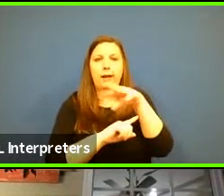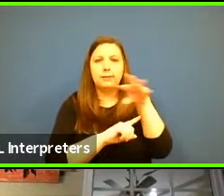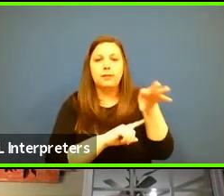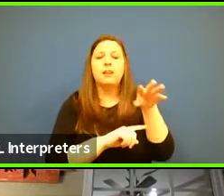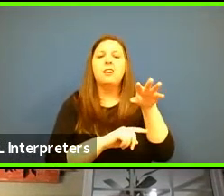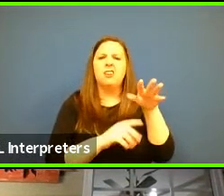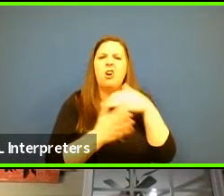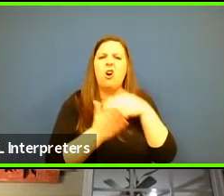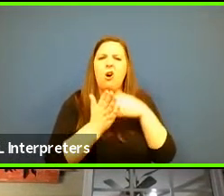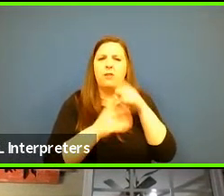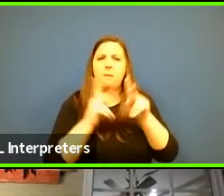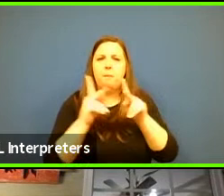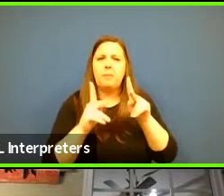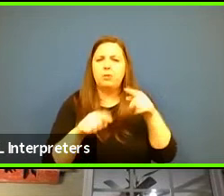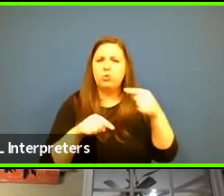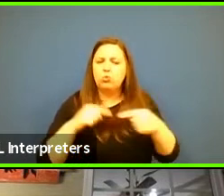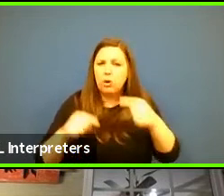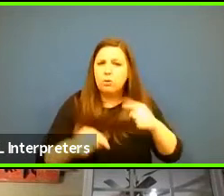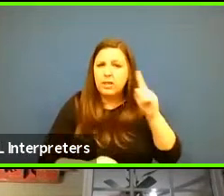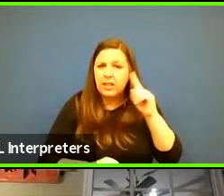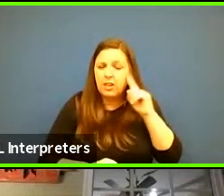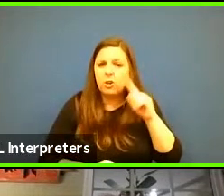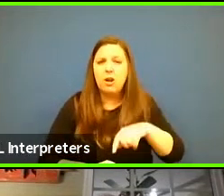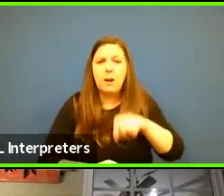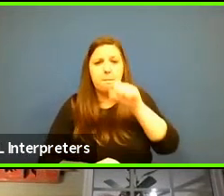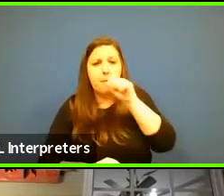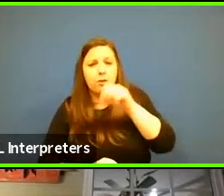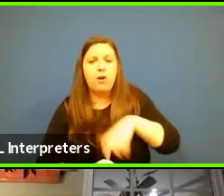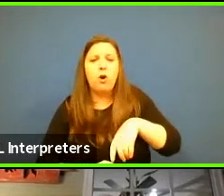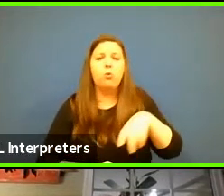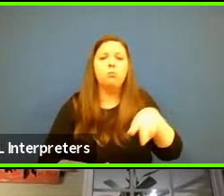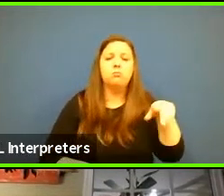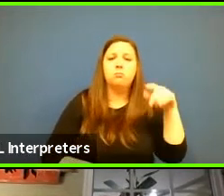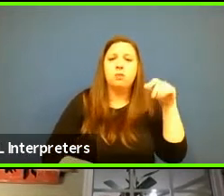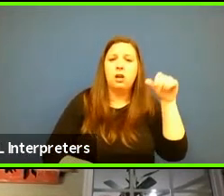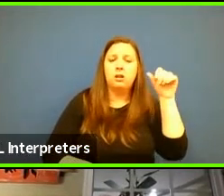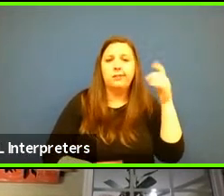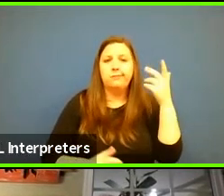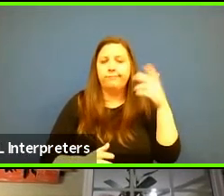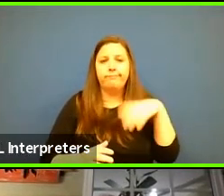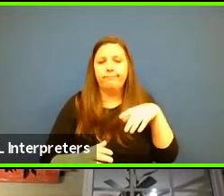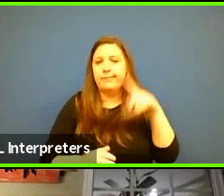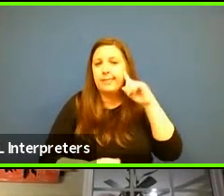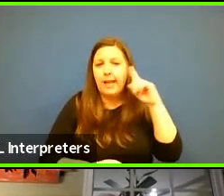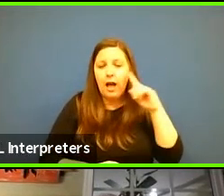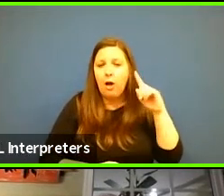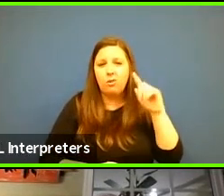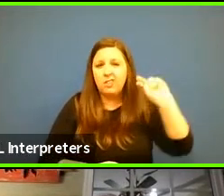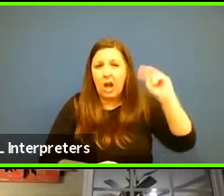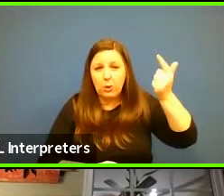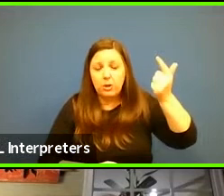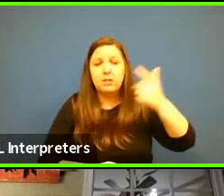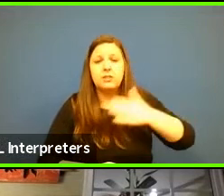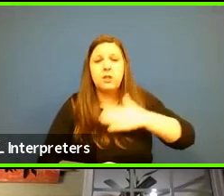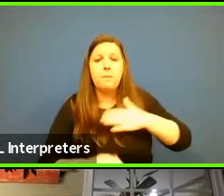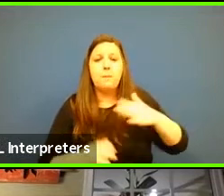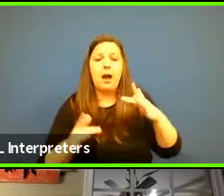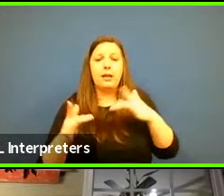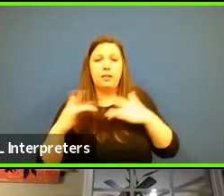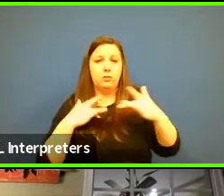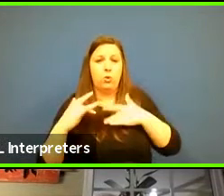hearing, either through the microphones or the audio wasn't very good. And so my concern is that if we're